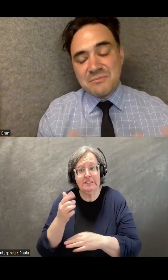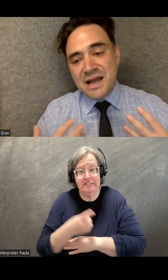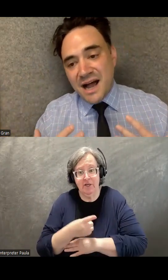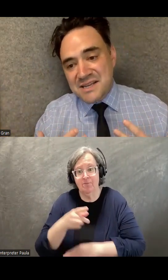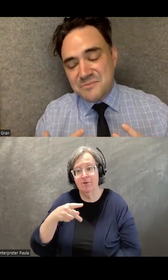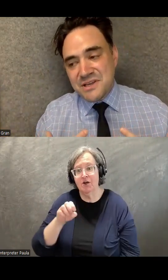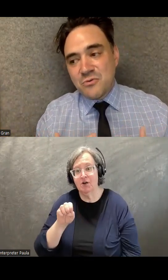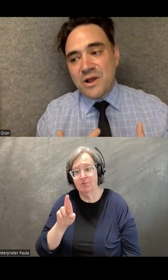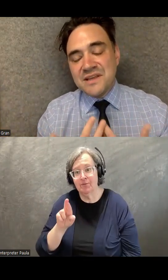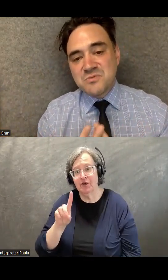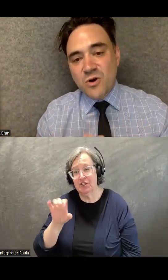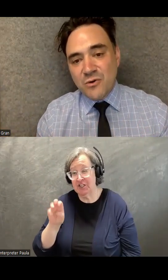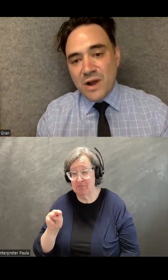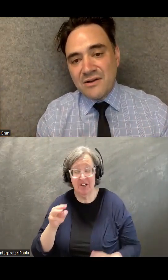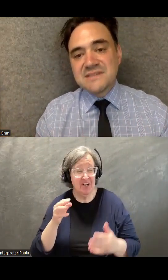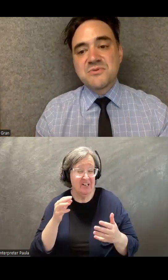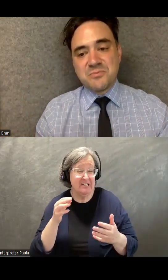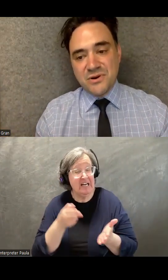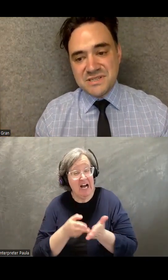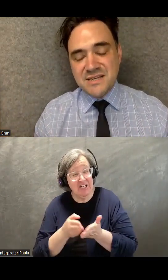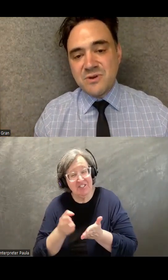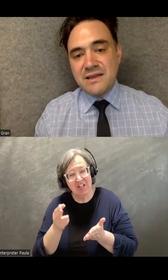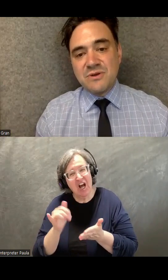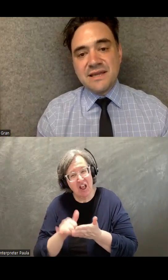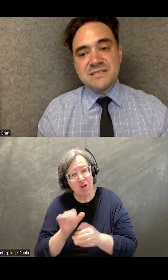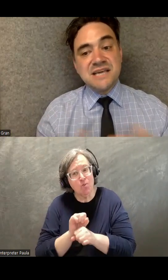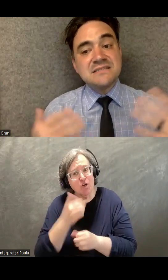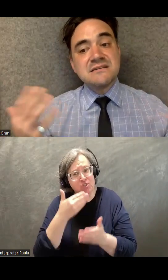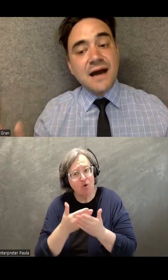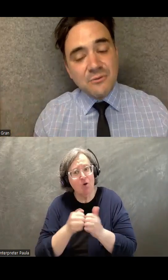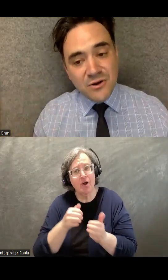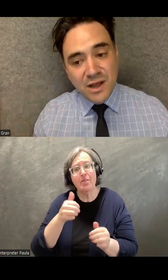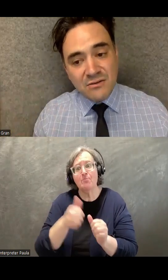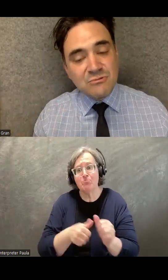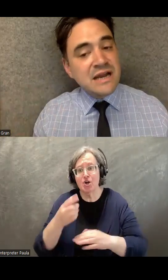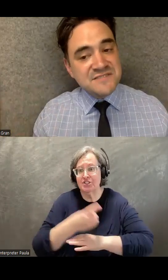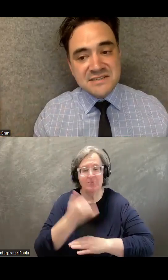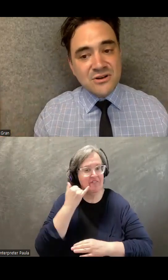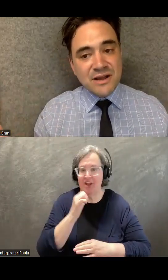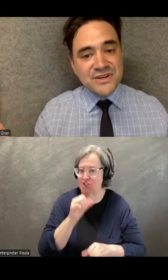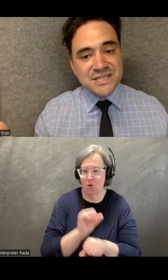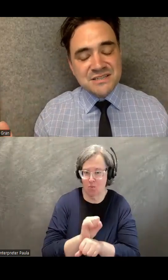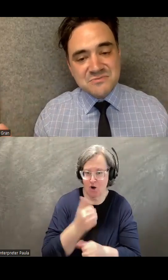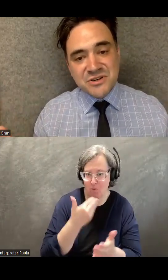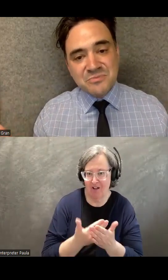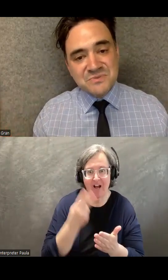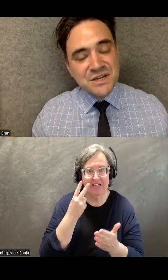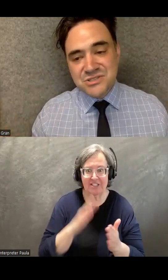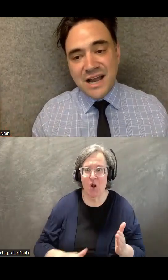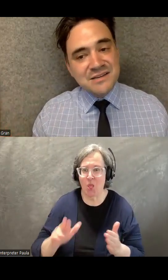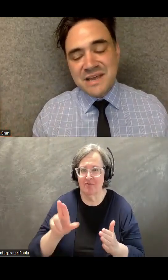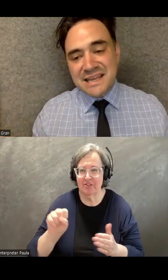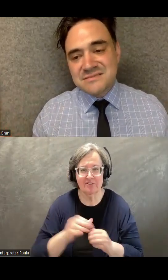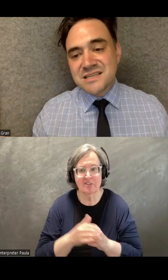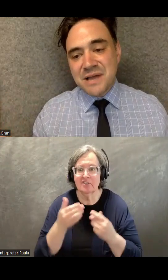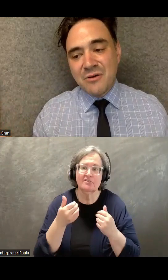you wanted my honest opinion, when these work well, it's with a per diem rate. When they tend to not work well, what I've seen all around the nation is when you're